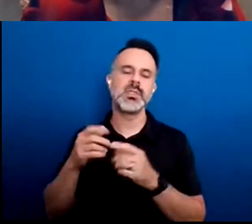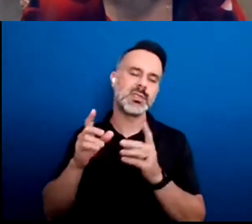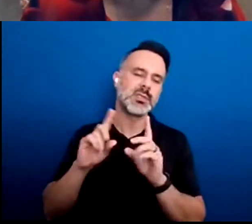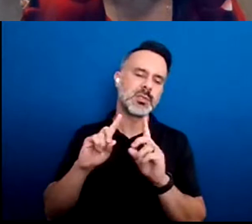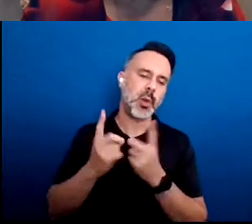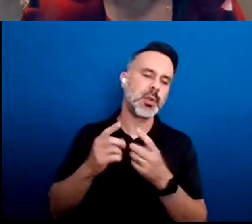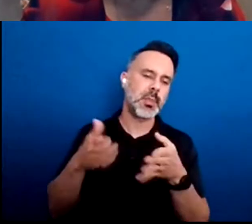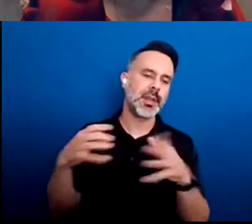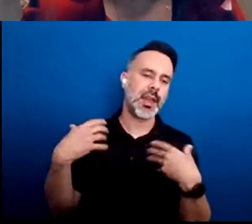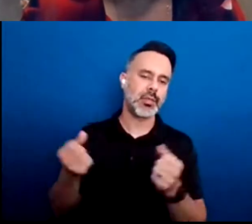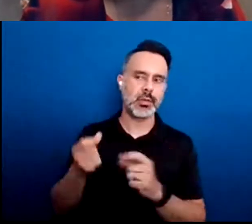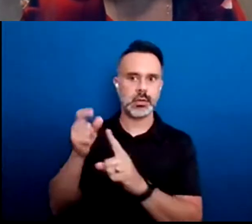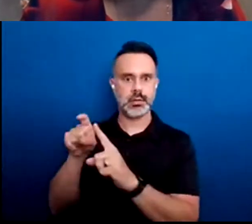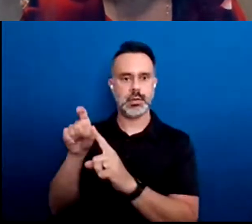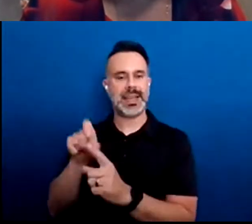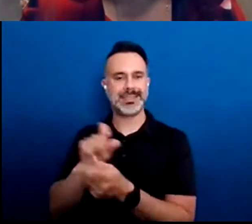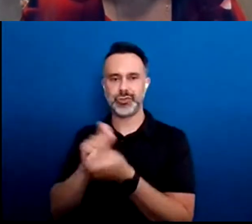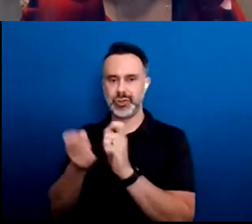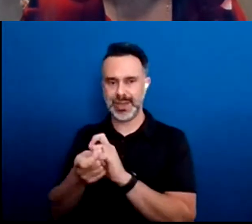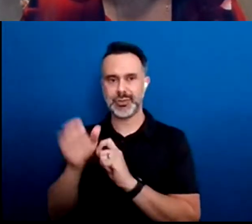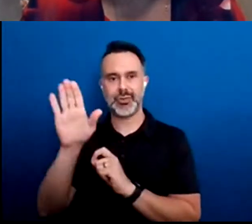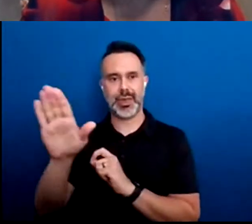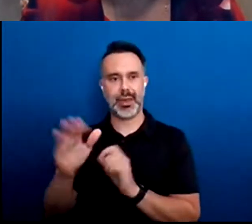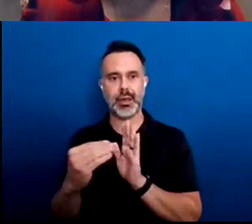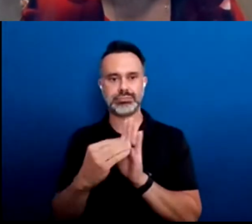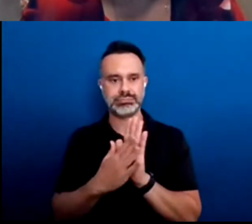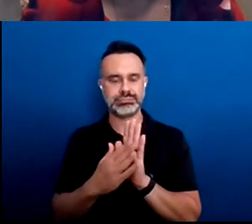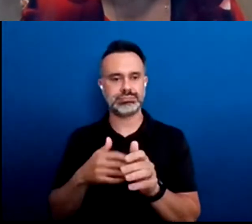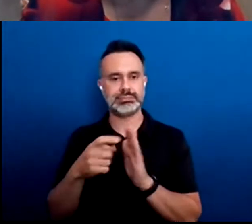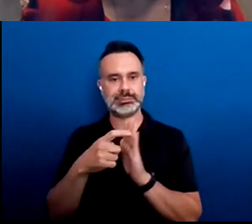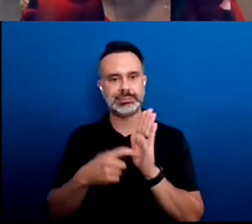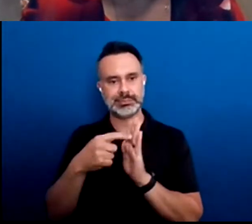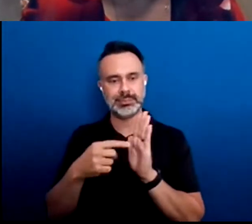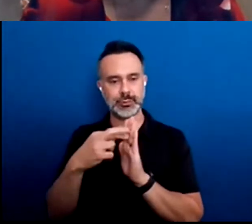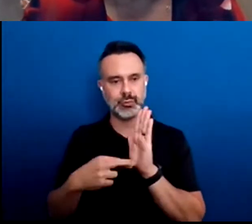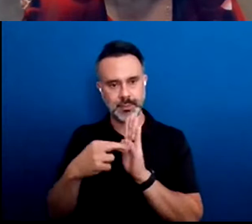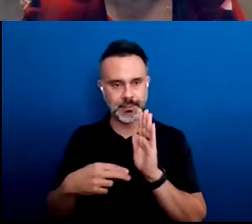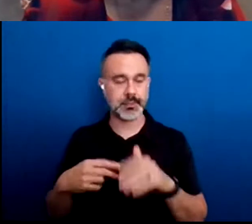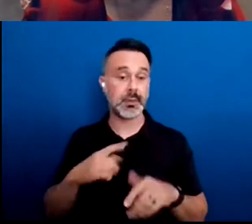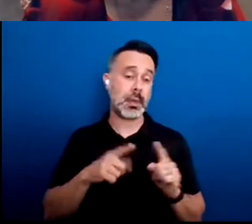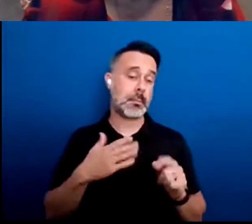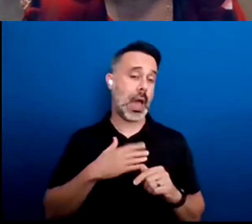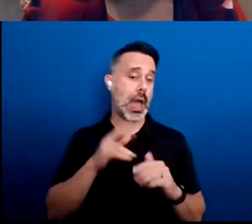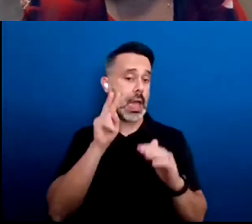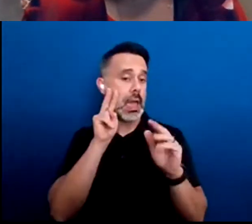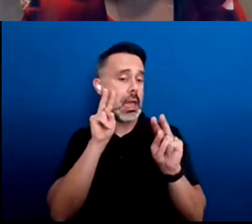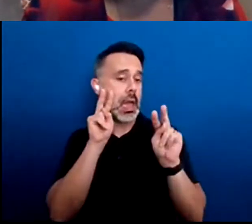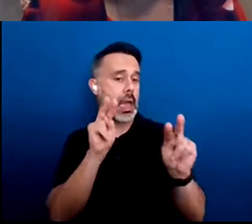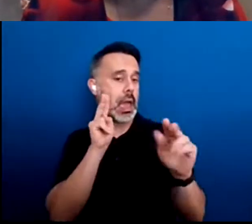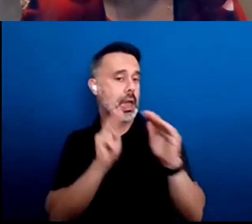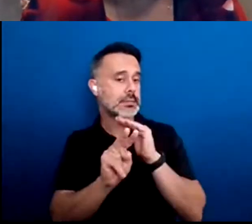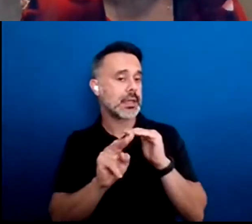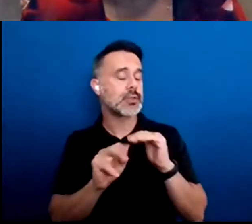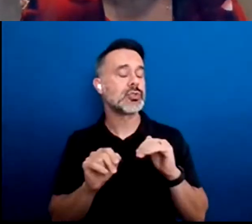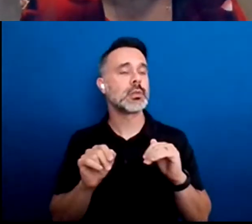that is what we will follow. But my expectation is that, especially now that we